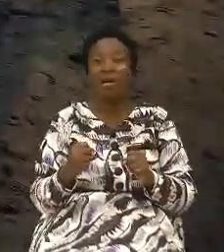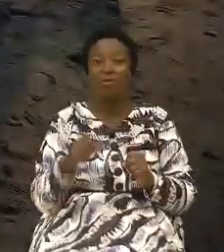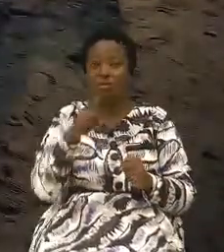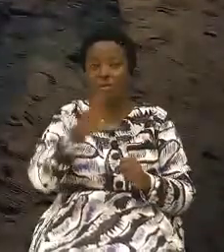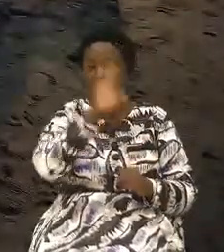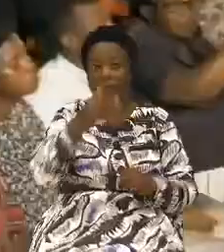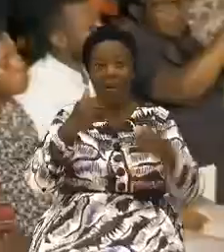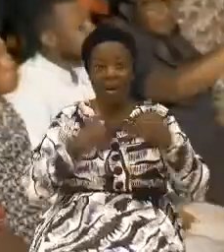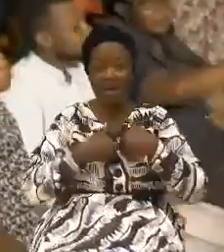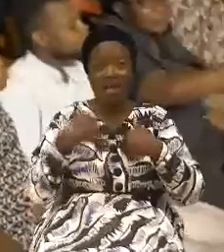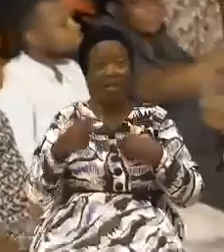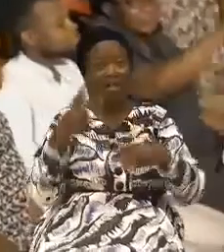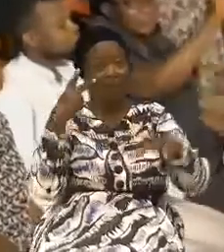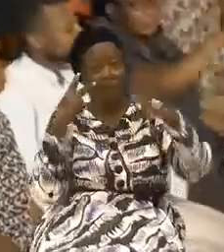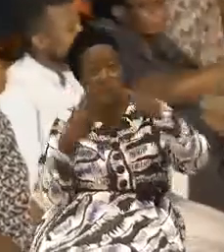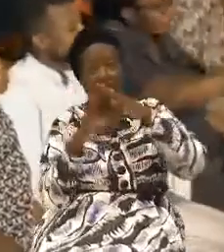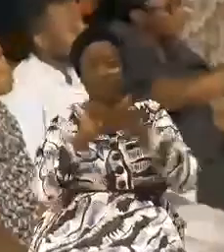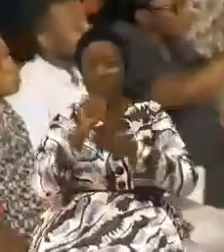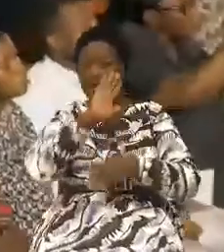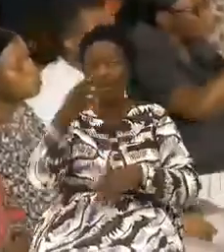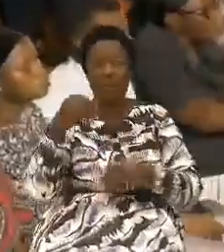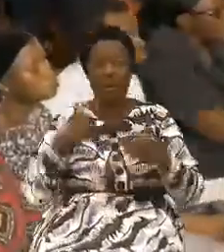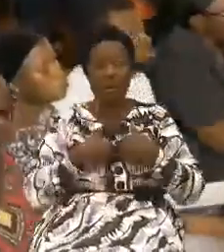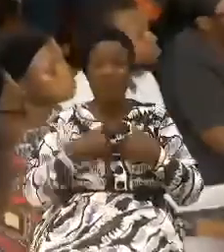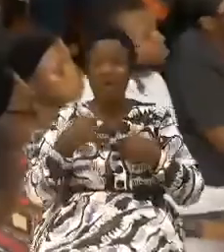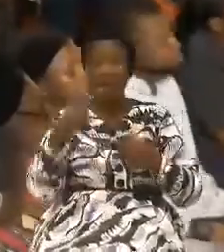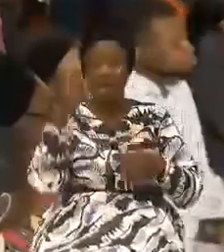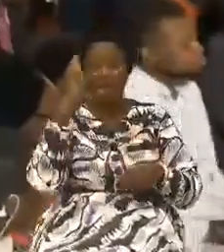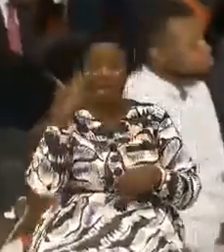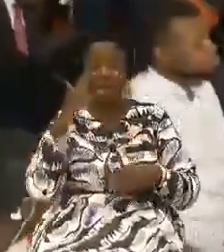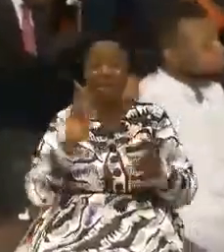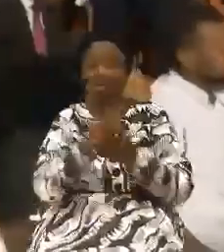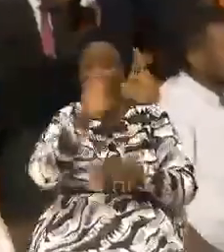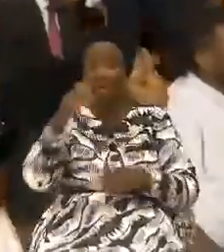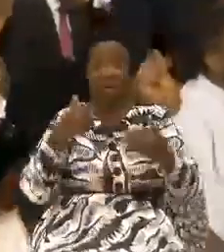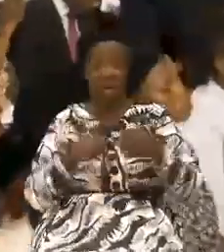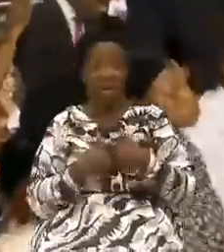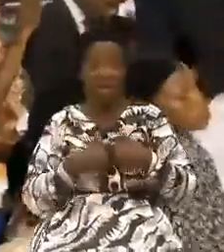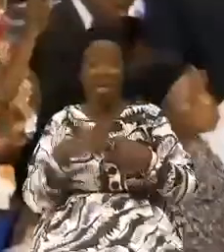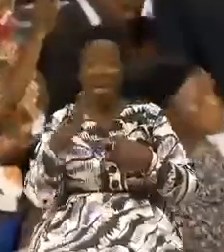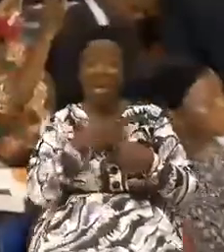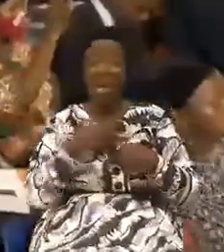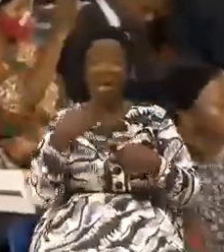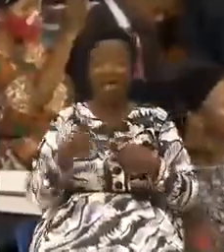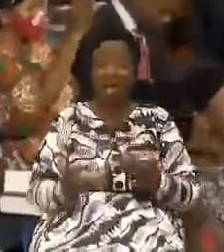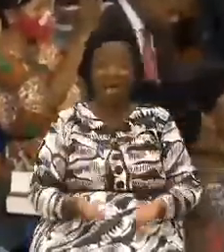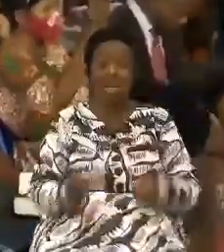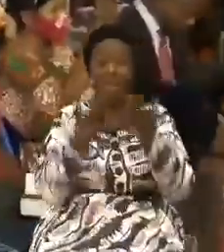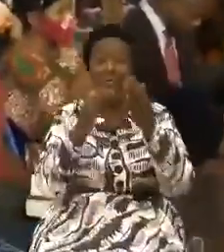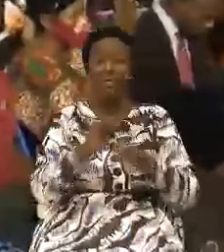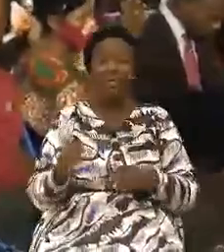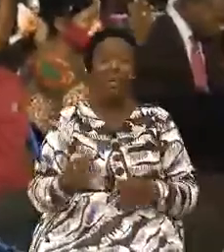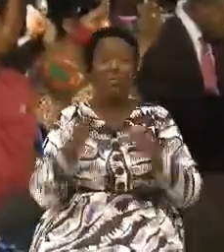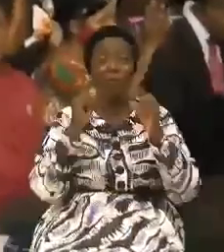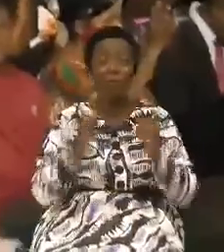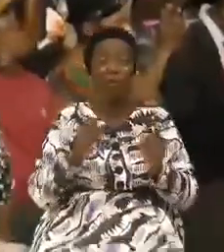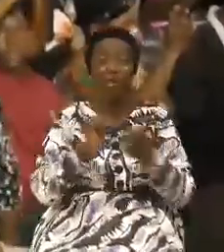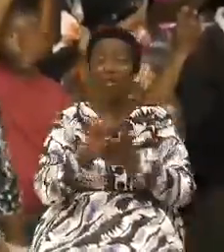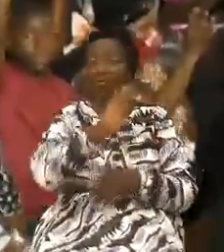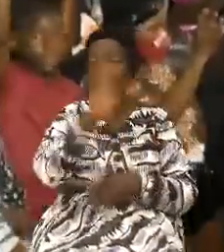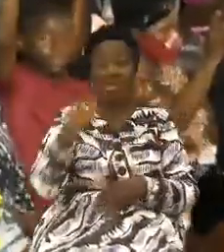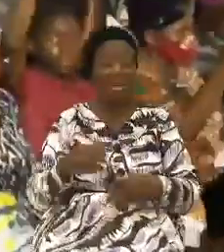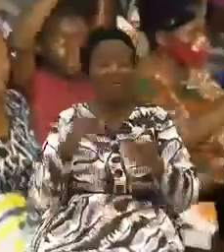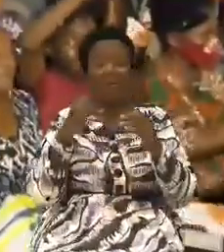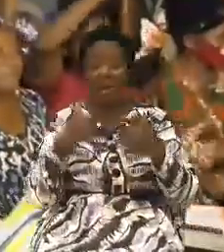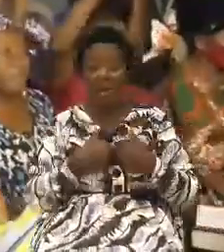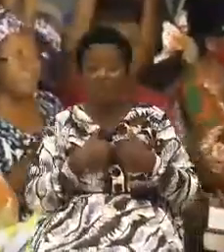had, the eyesight you never had, and the lifting power you never had is